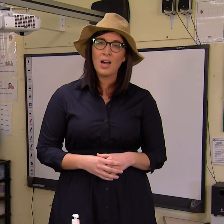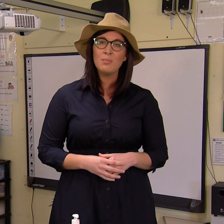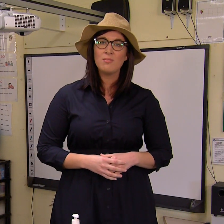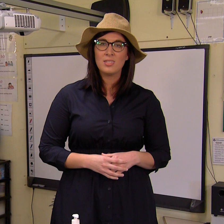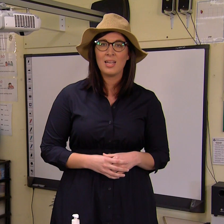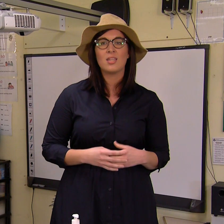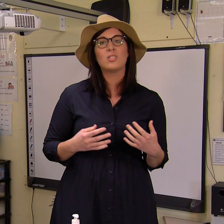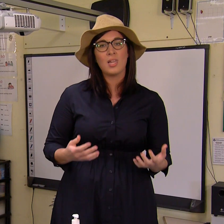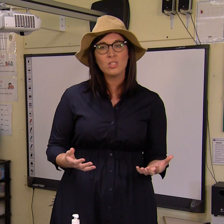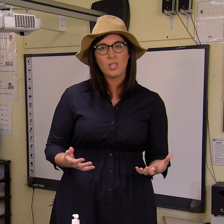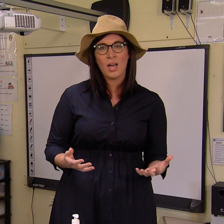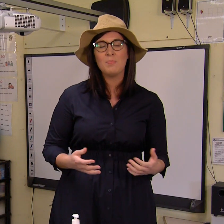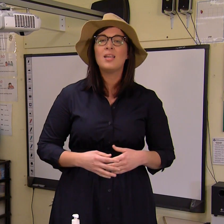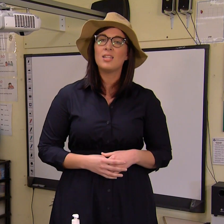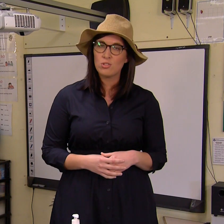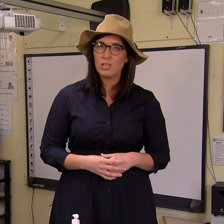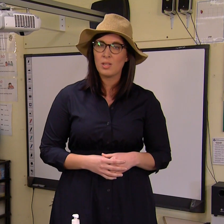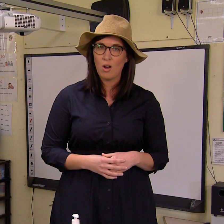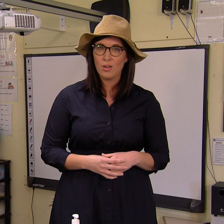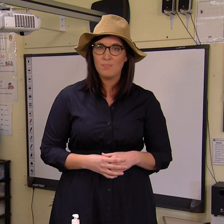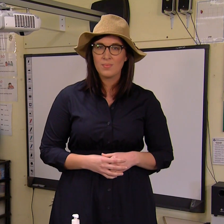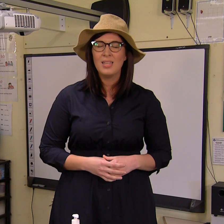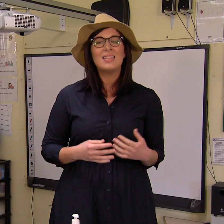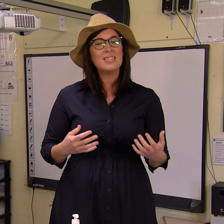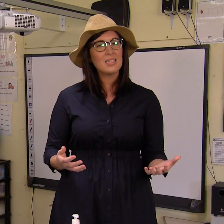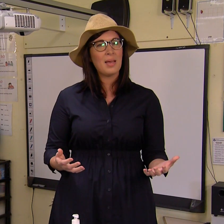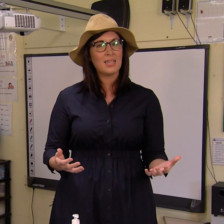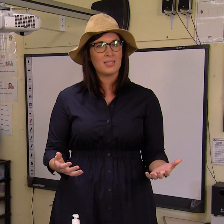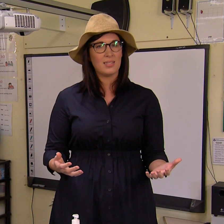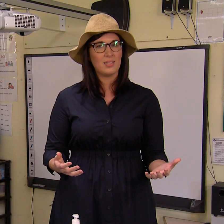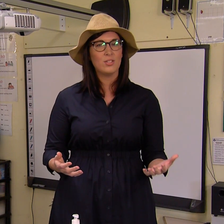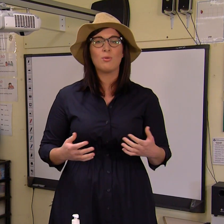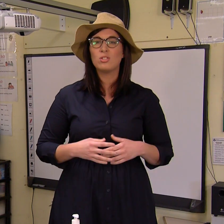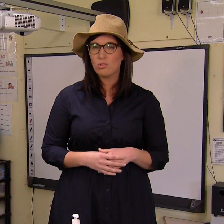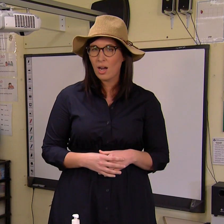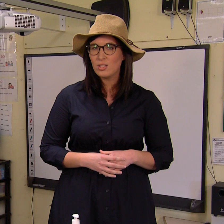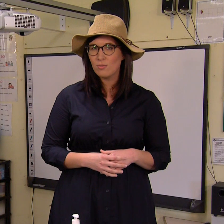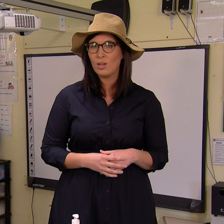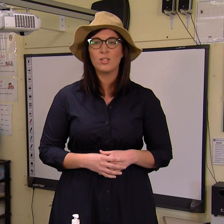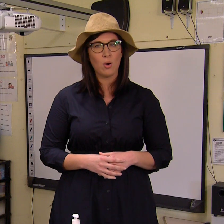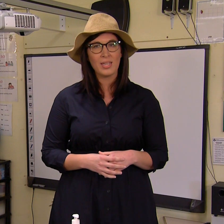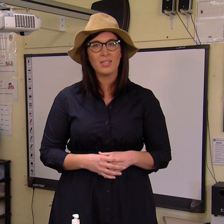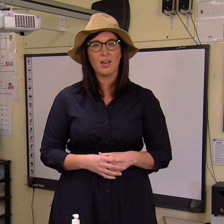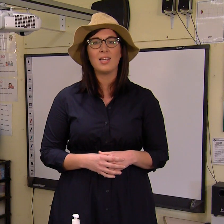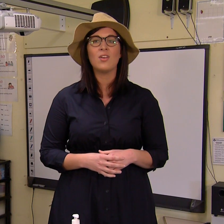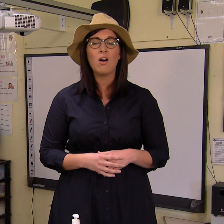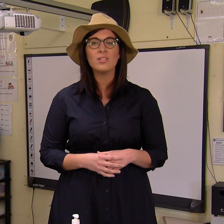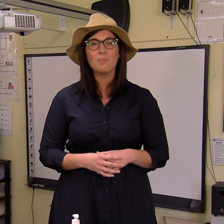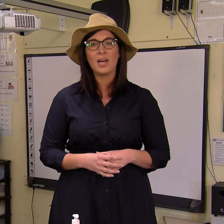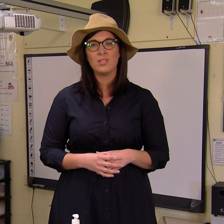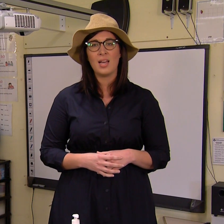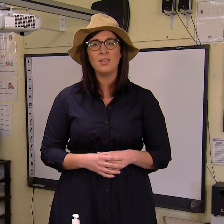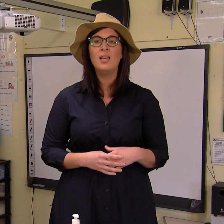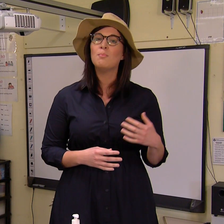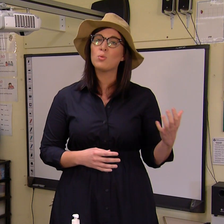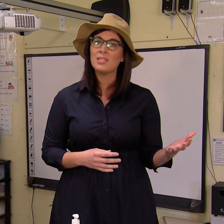and times of the day, such as lunchtime, extremely hot. This can make us sick, so we should try to avoid going outside in the hottest